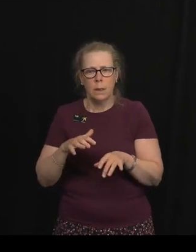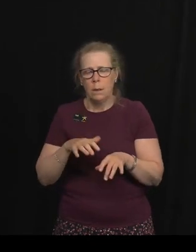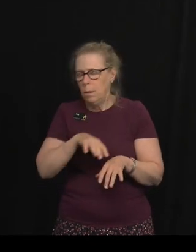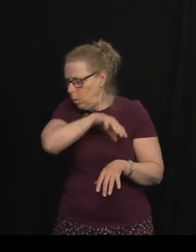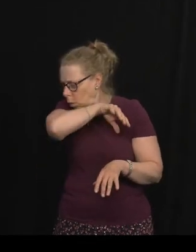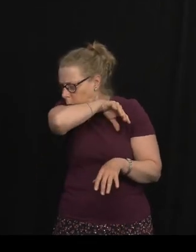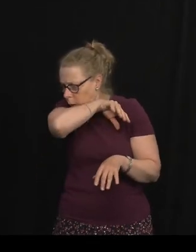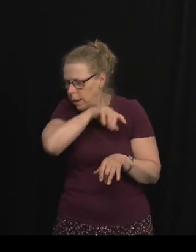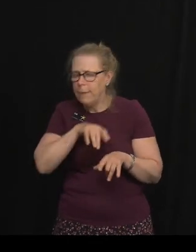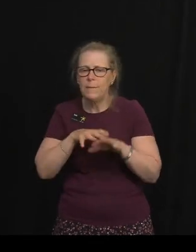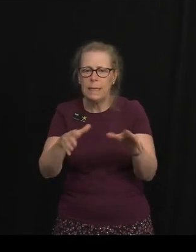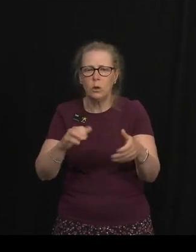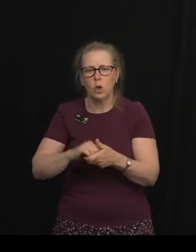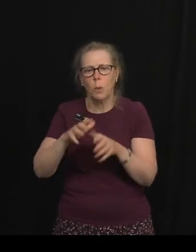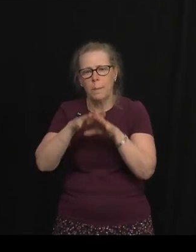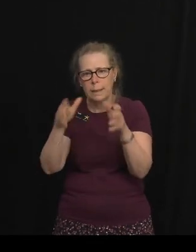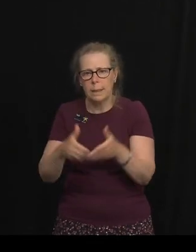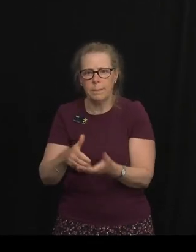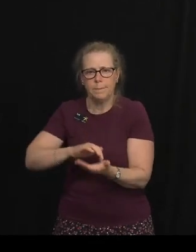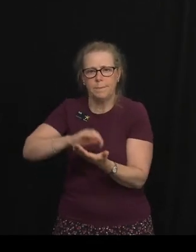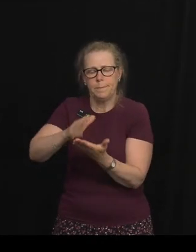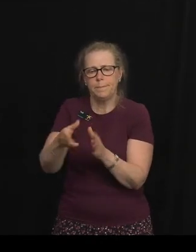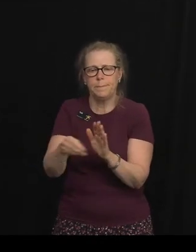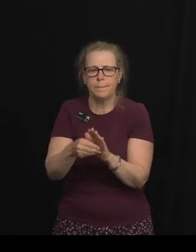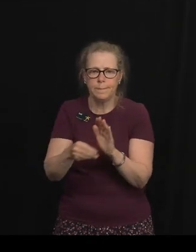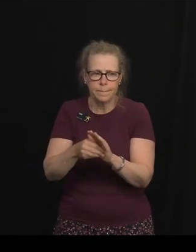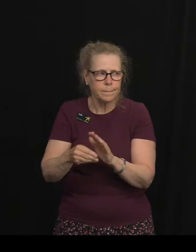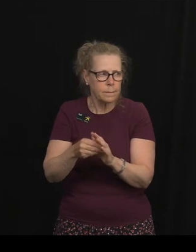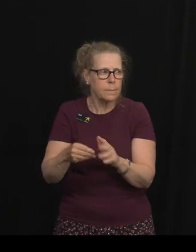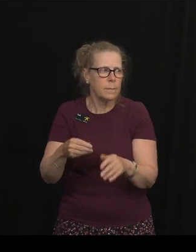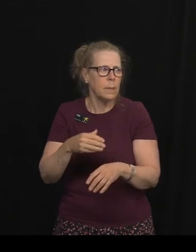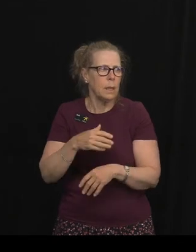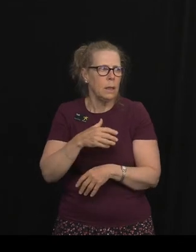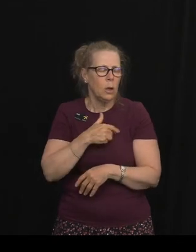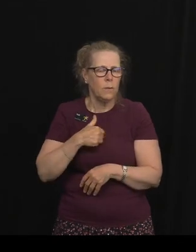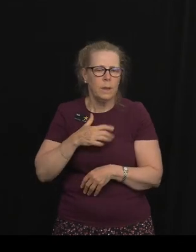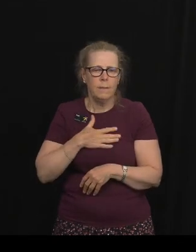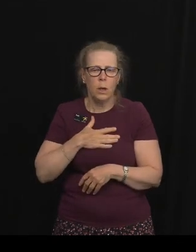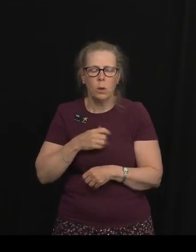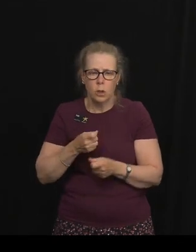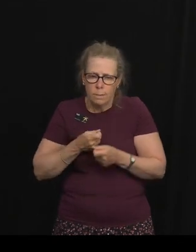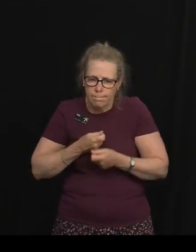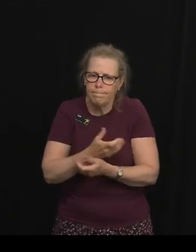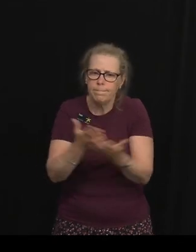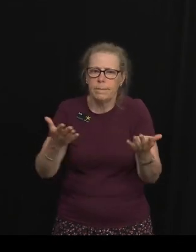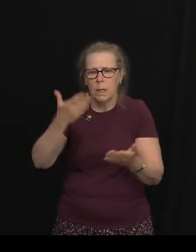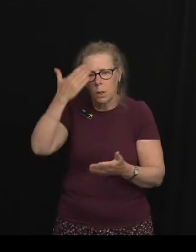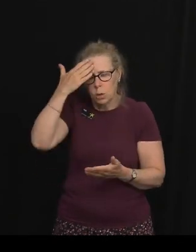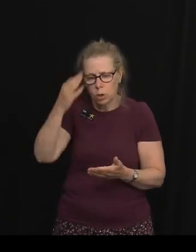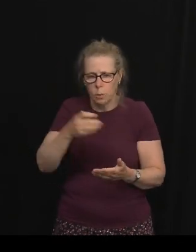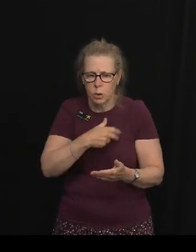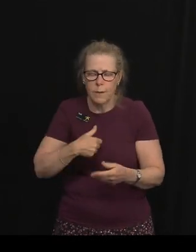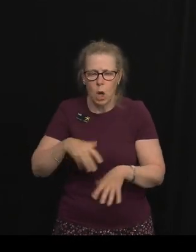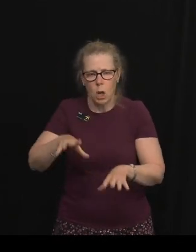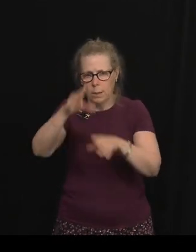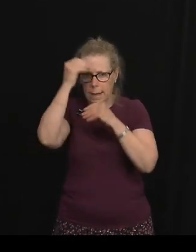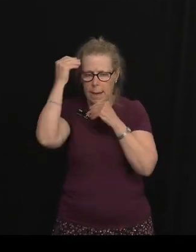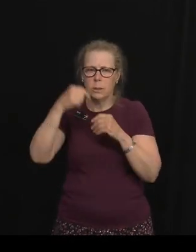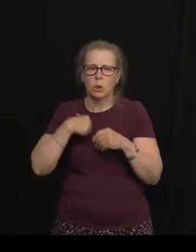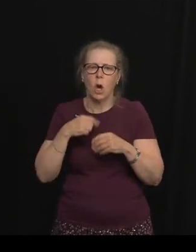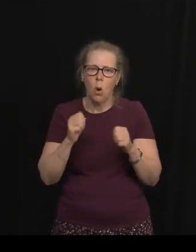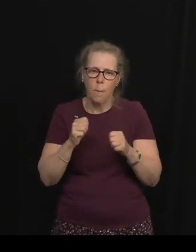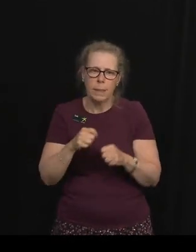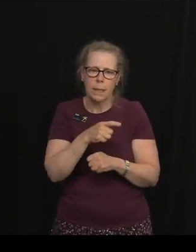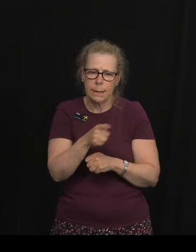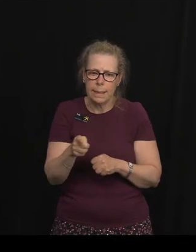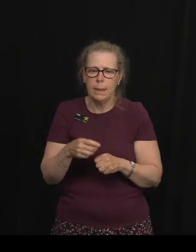Foundation. So we'd like to, of course, strengthen Swedish virology. We also would like to share the knowledge about virus-caused diseases. So I hope that in the spirit of what you're